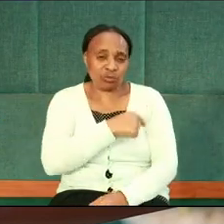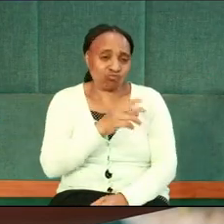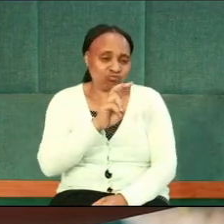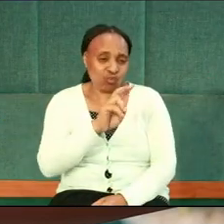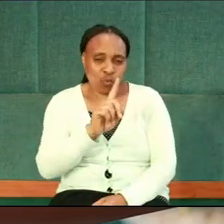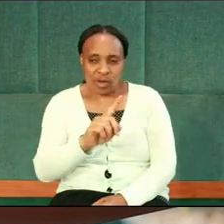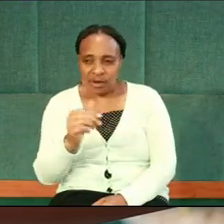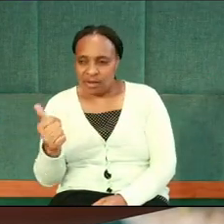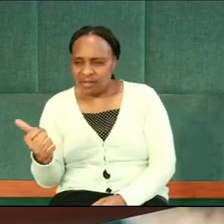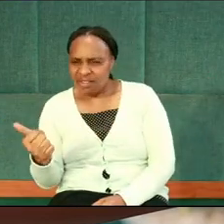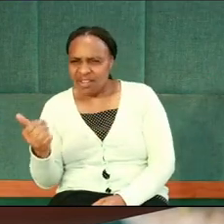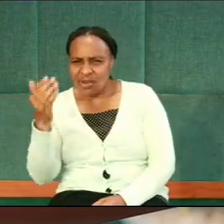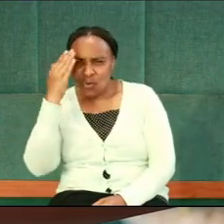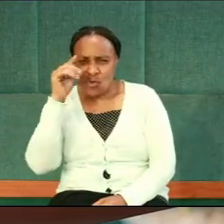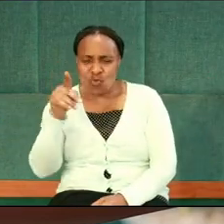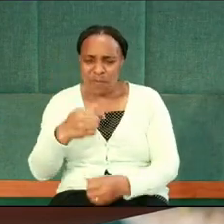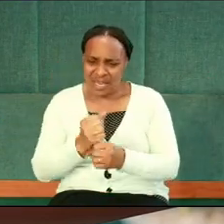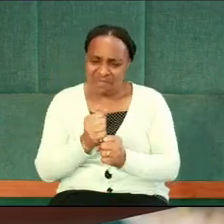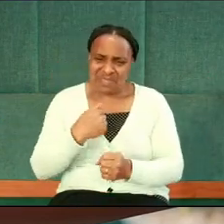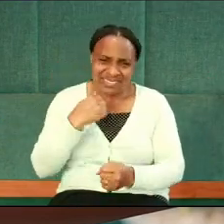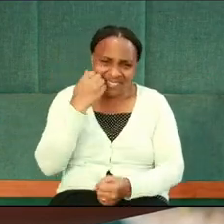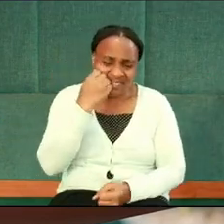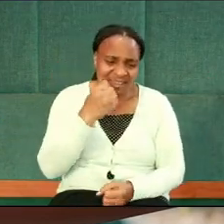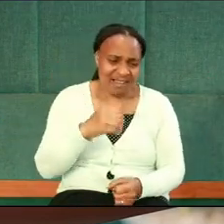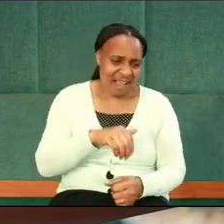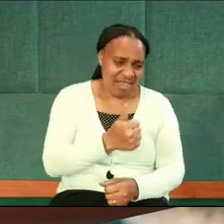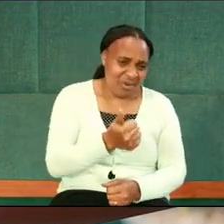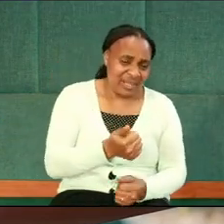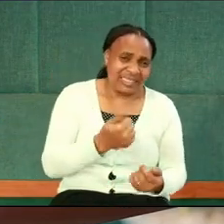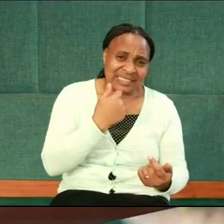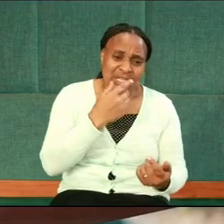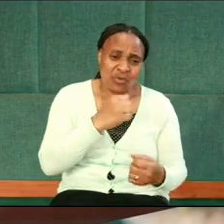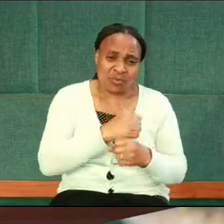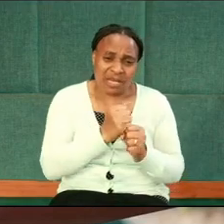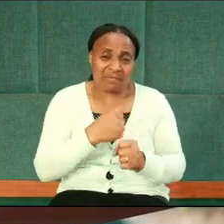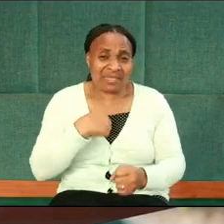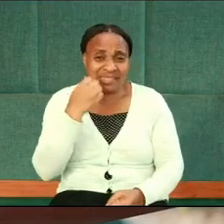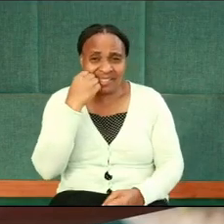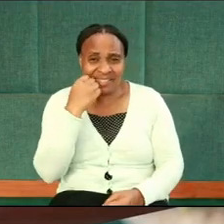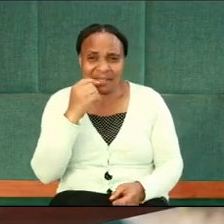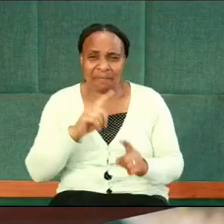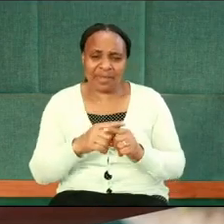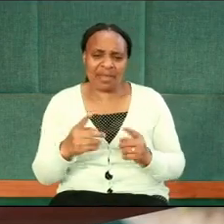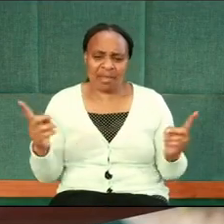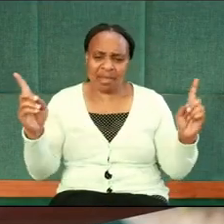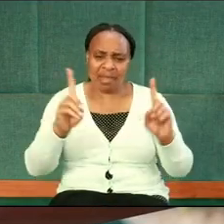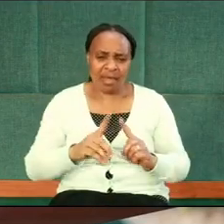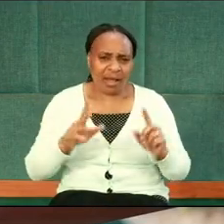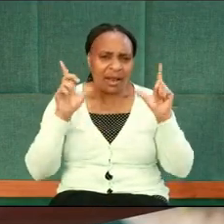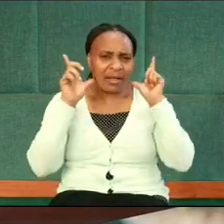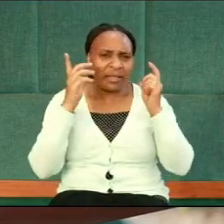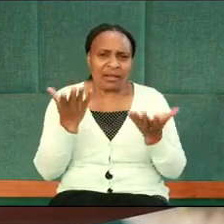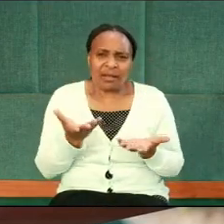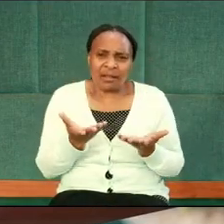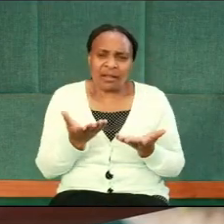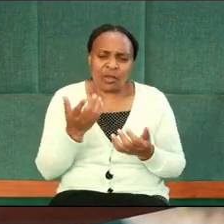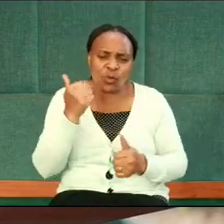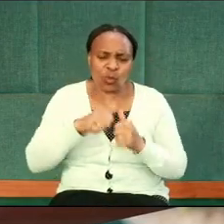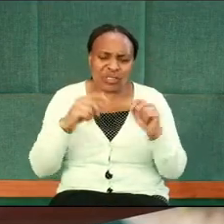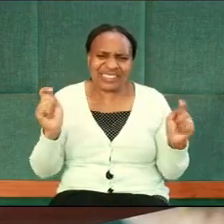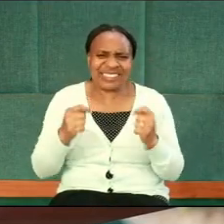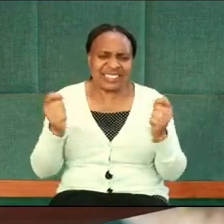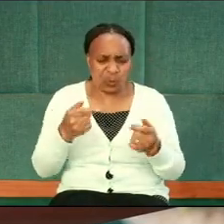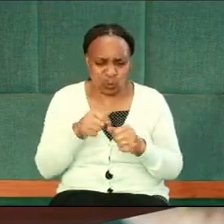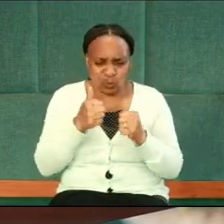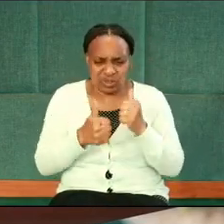other, and like, you know, you are the cause. The other one looks, you know, you are the cause. Then when I listened to them, I said, which kind of witchcraft is